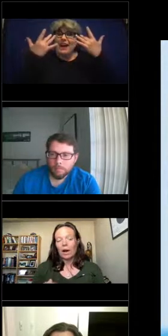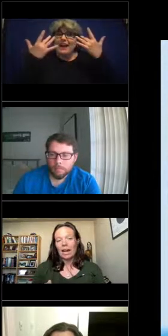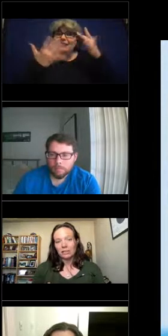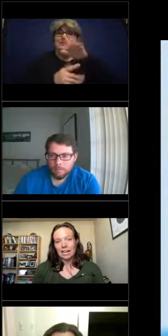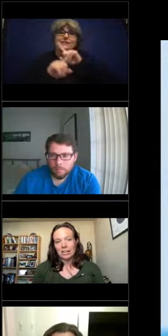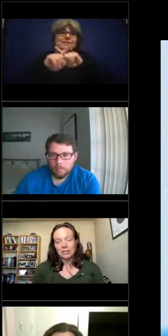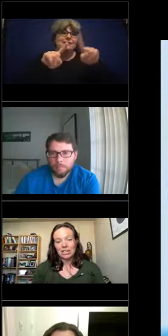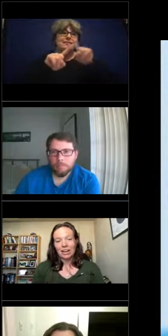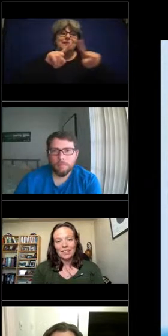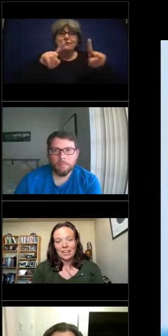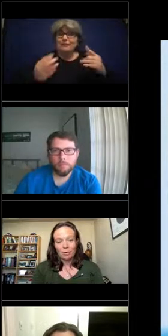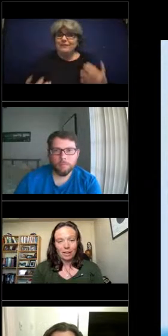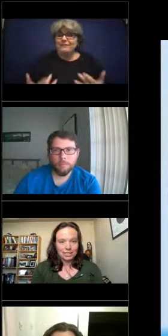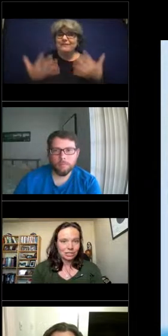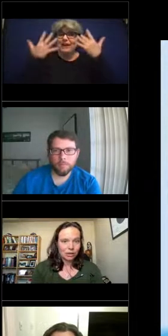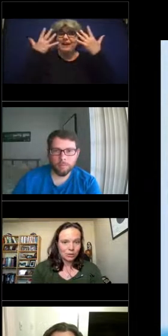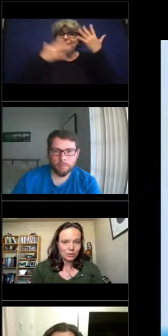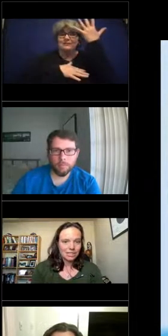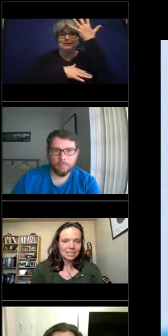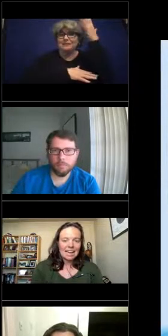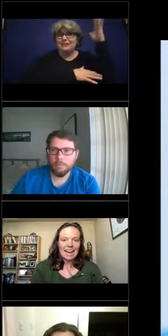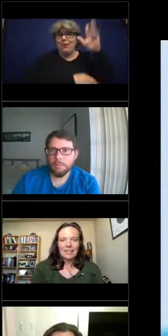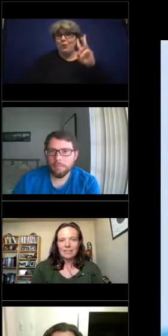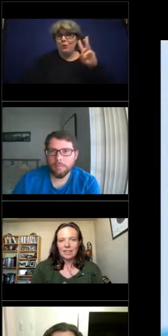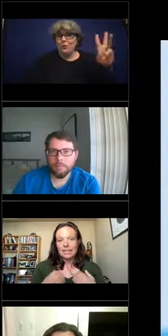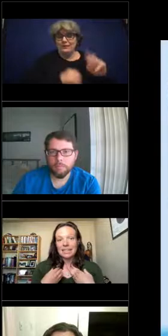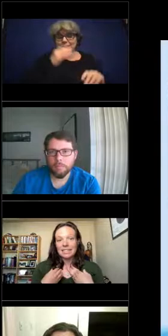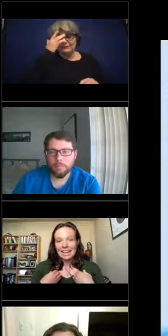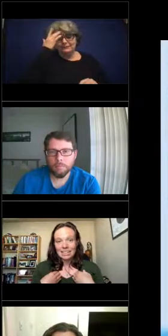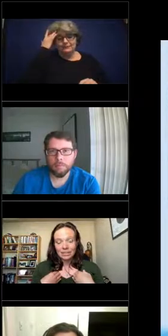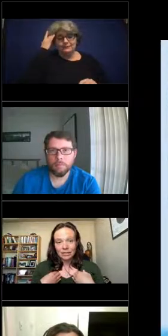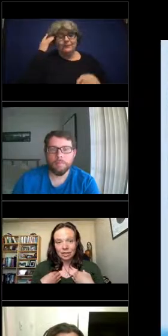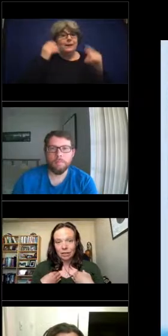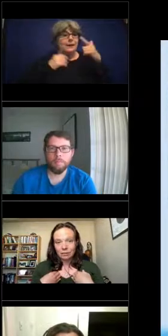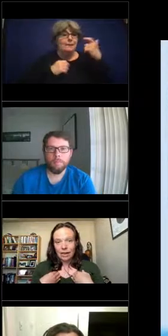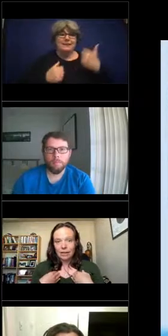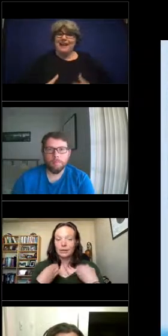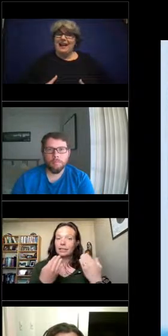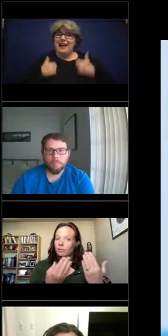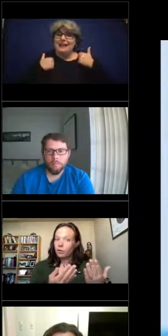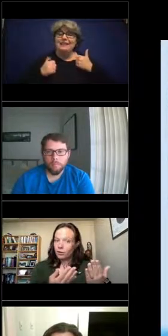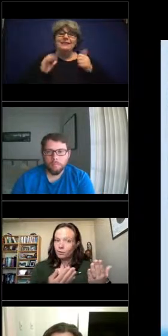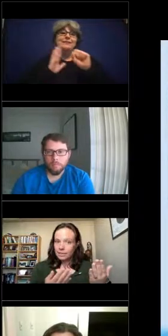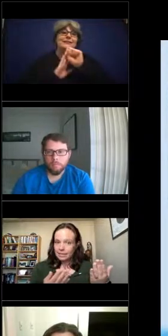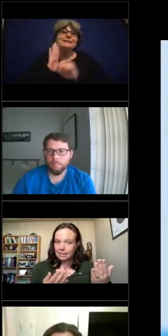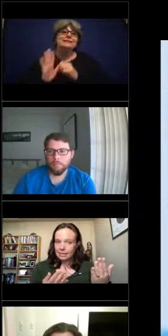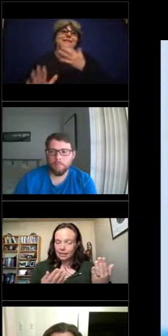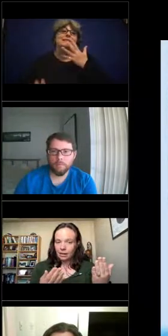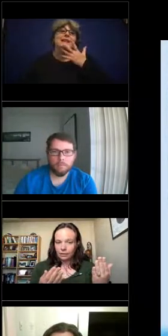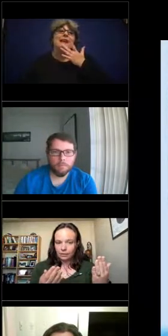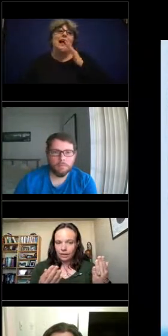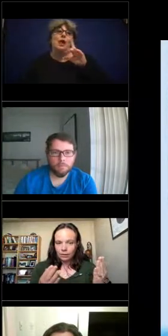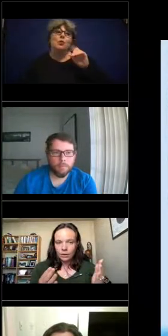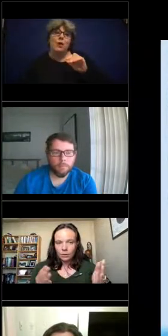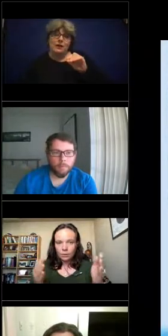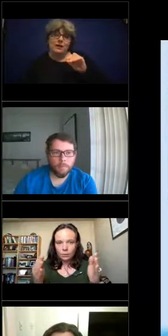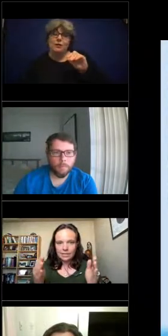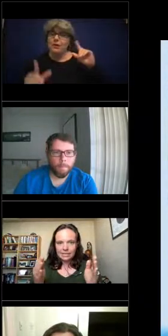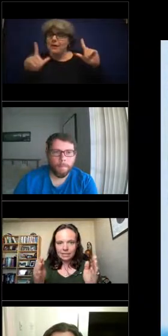different wildfires on that west coast. And then because I live in Colorado and the photo was taken in